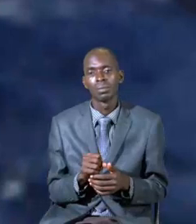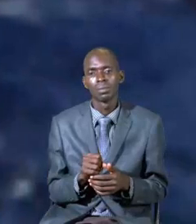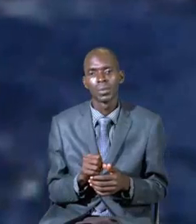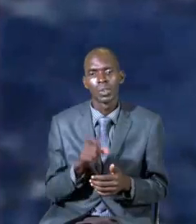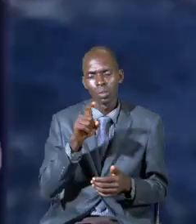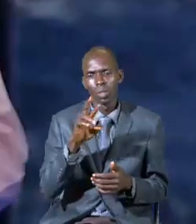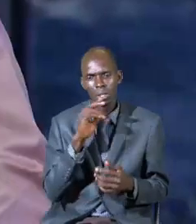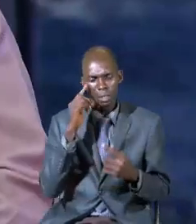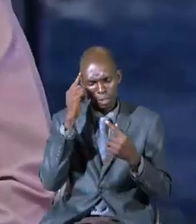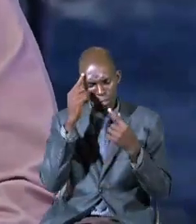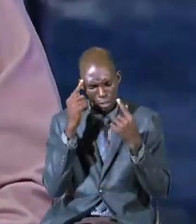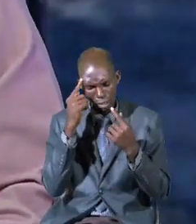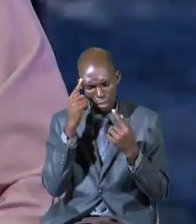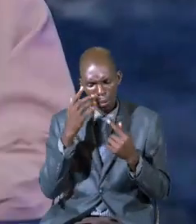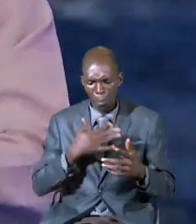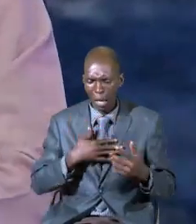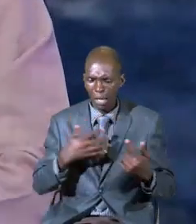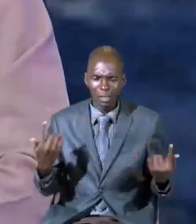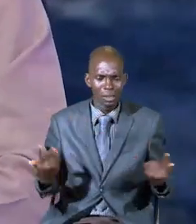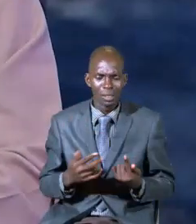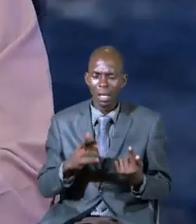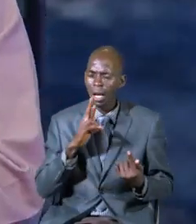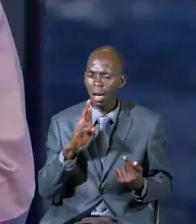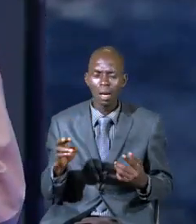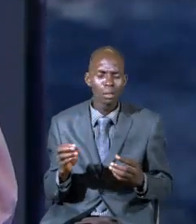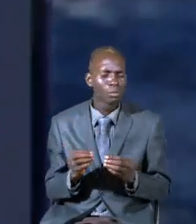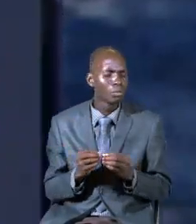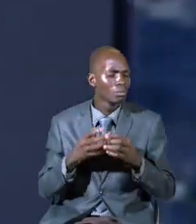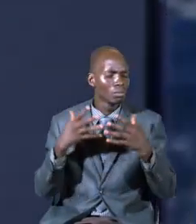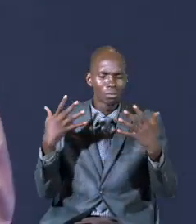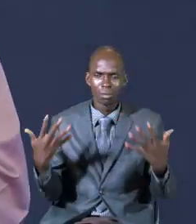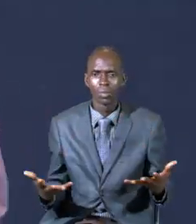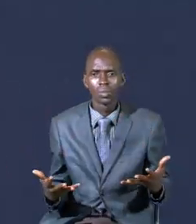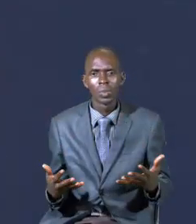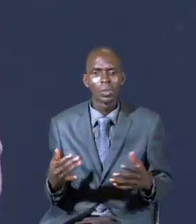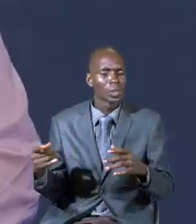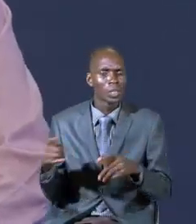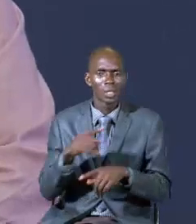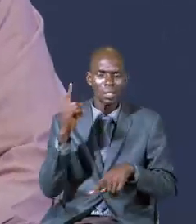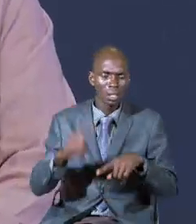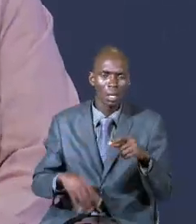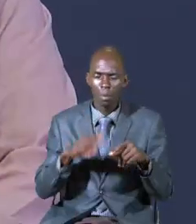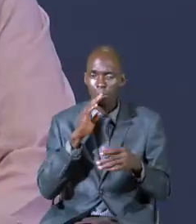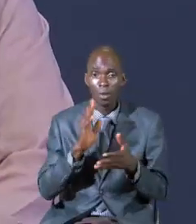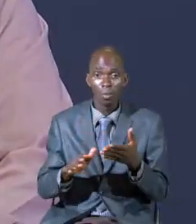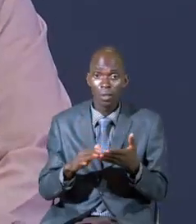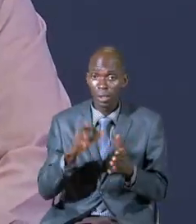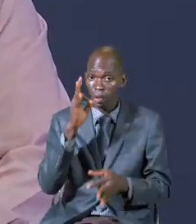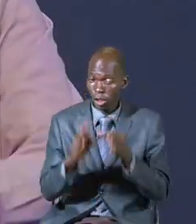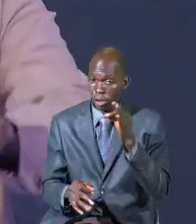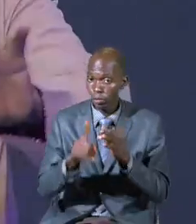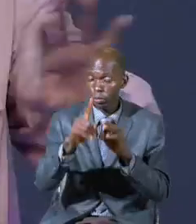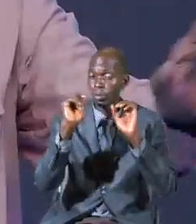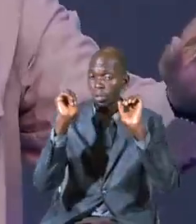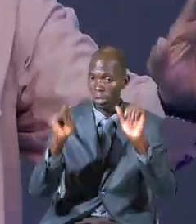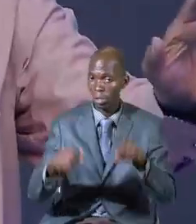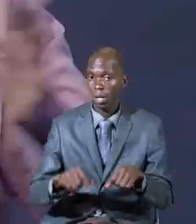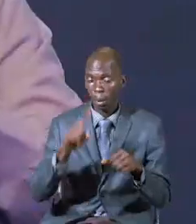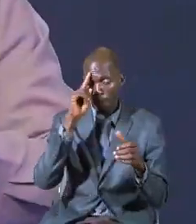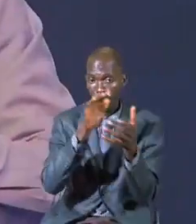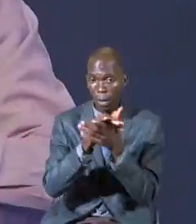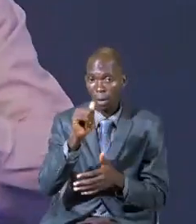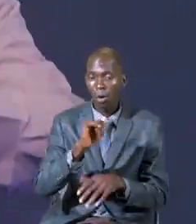my sins are too many, they cannot be forgiven. If thou canst believe, all